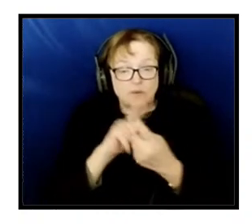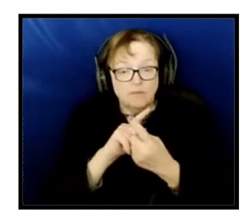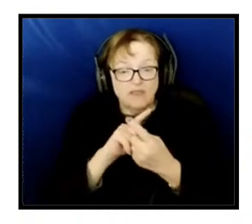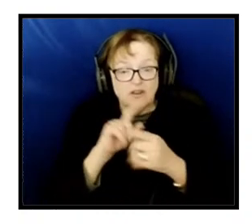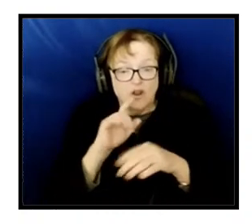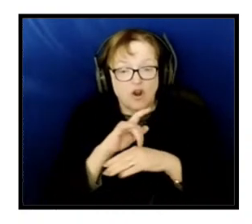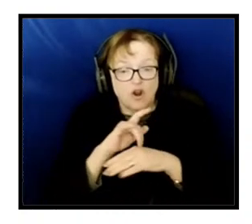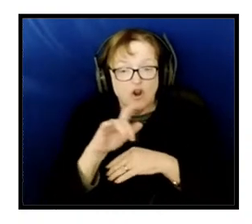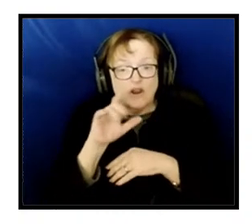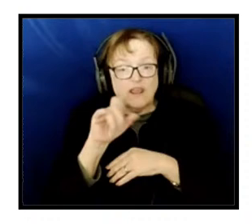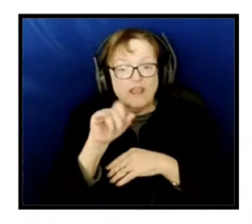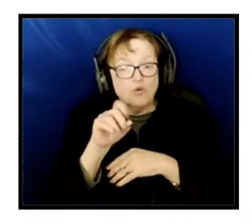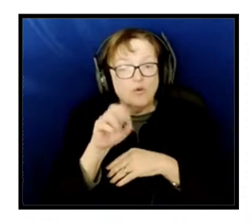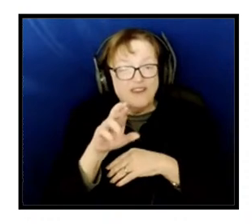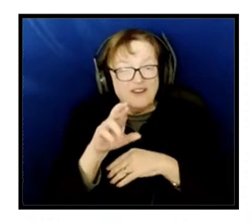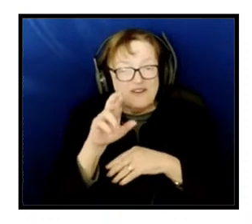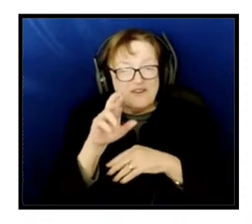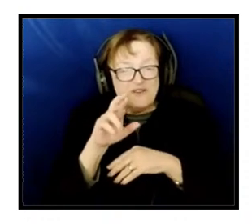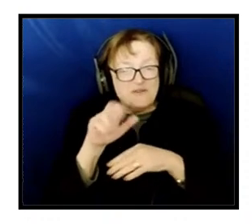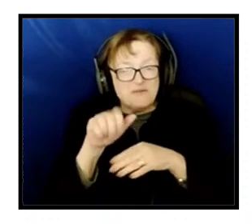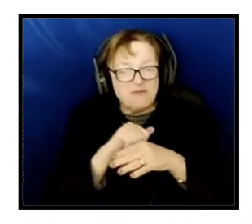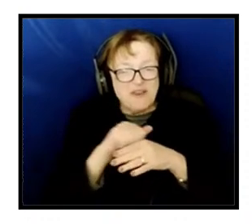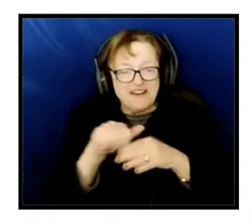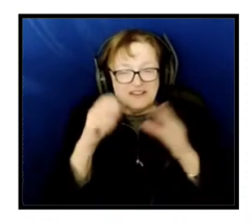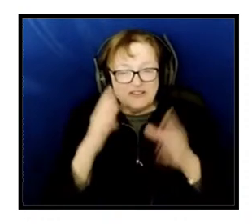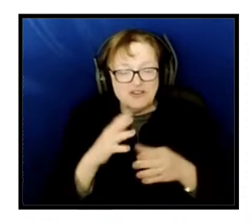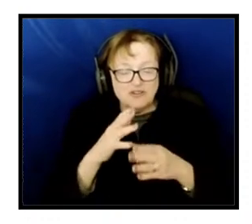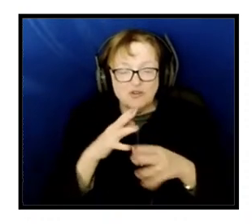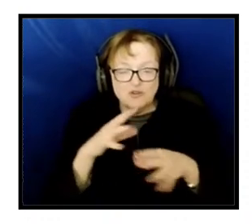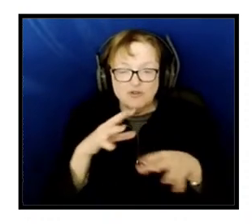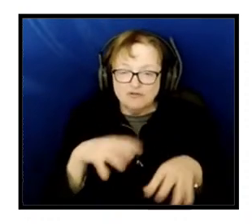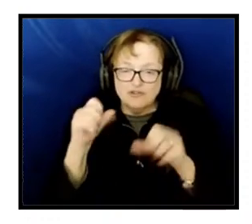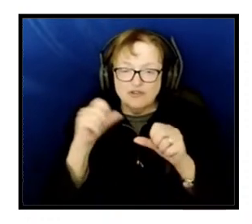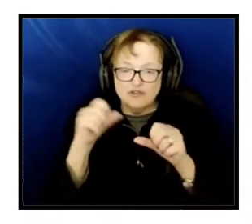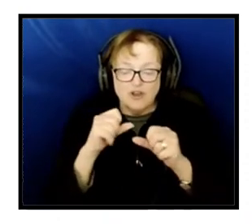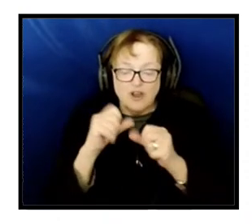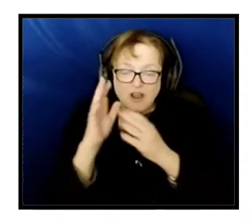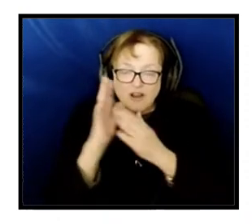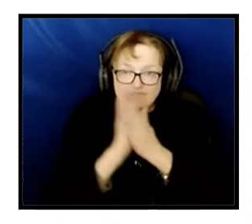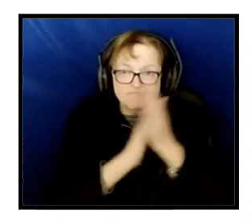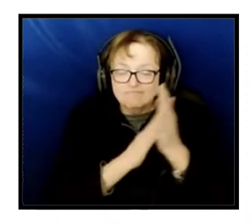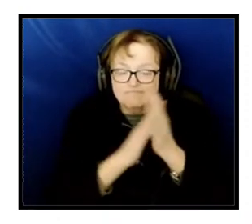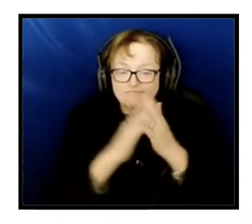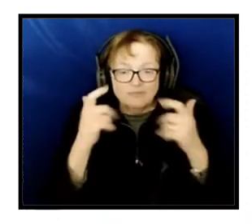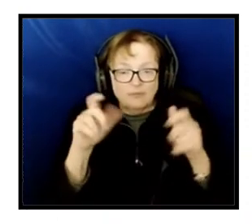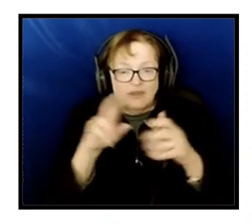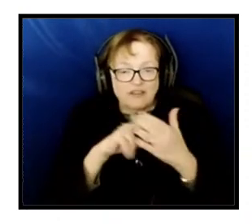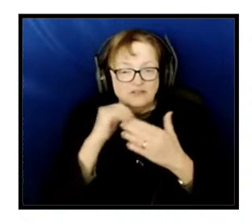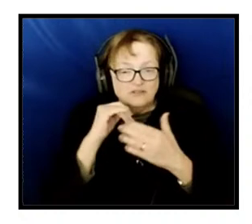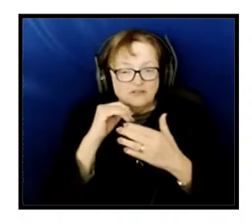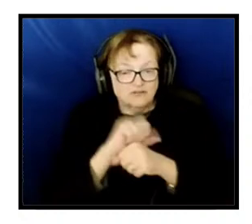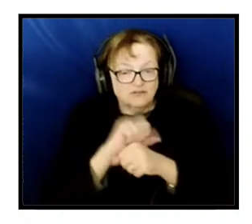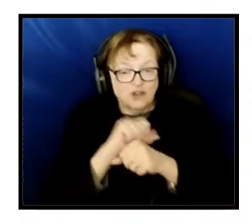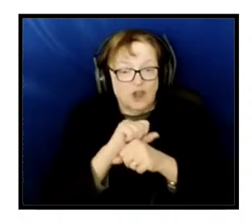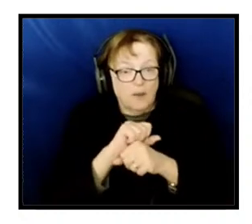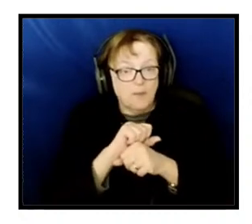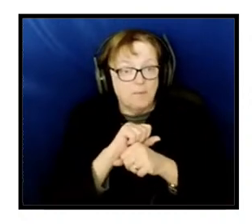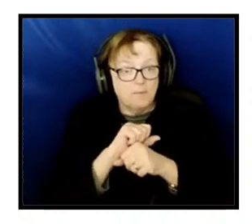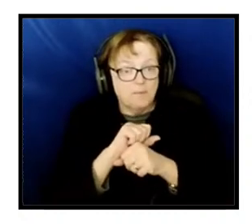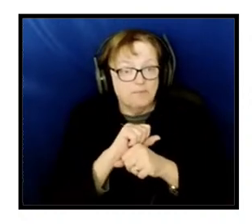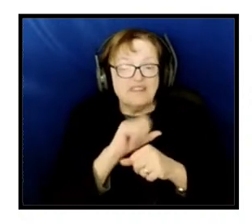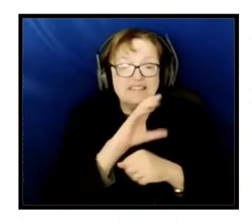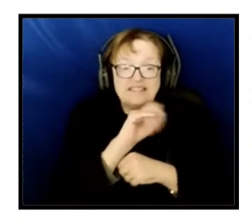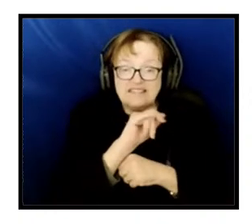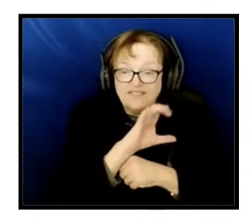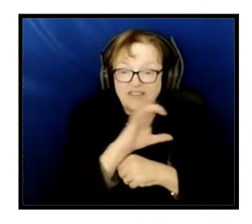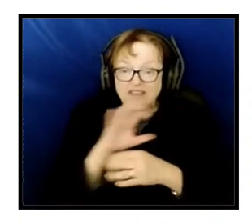career practitioners who have presented an ambitious body of programming and artwork that are civic, collaborative,